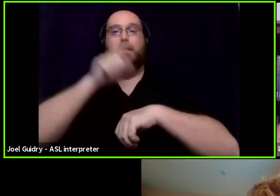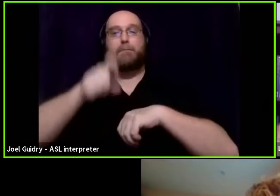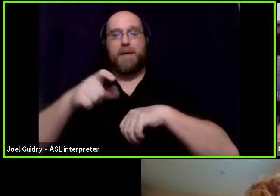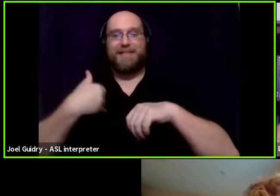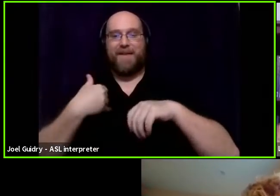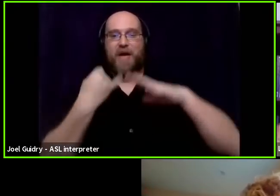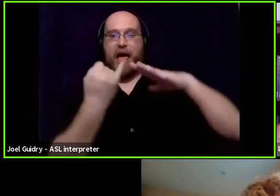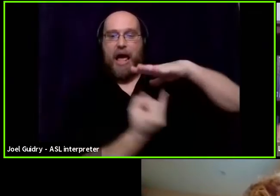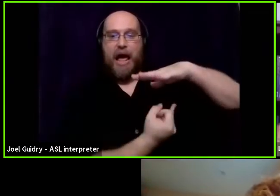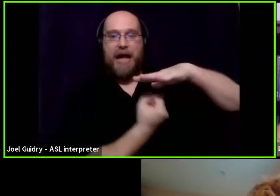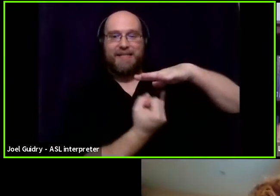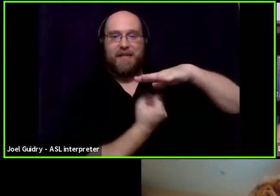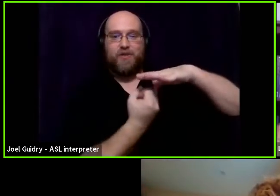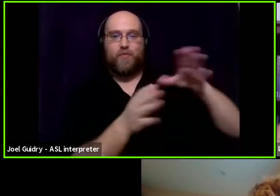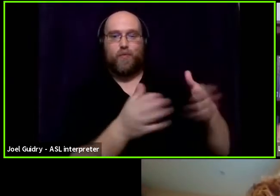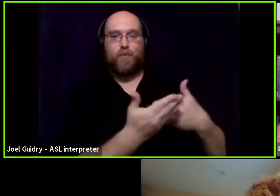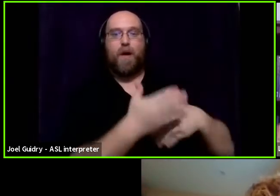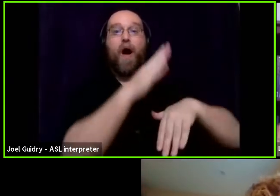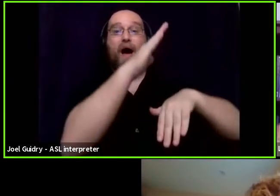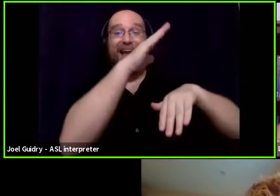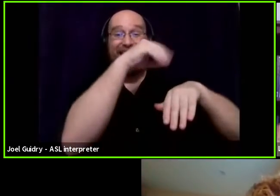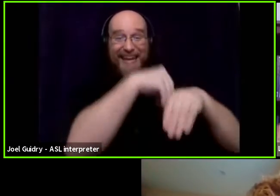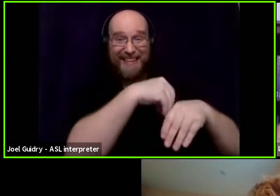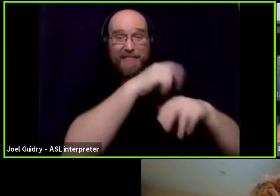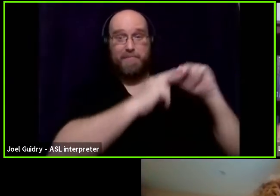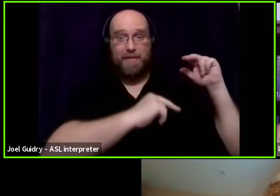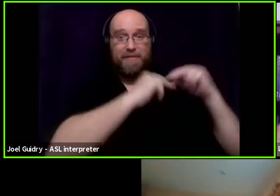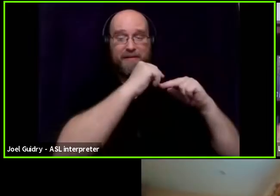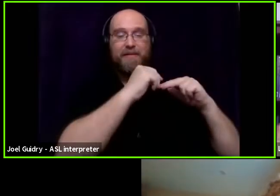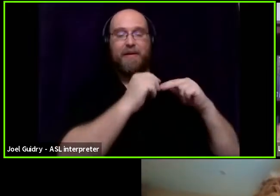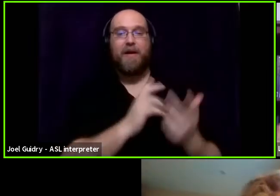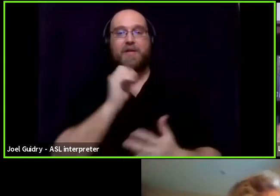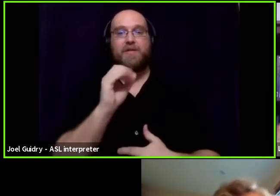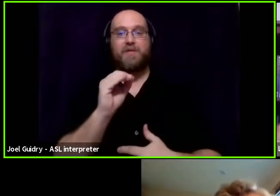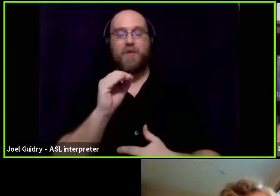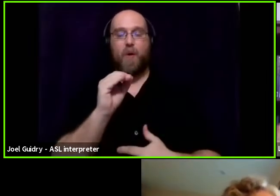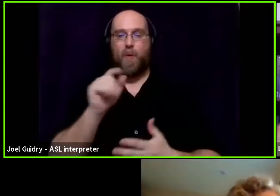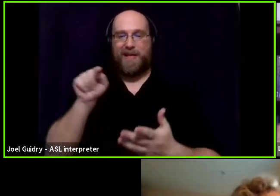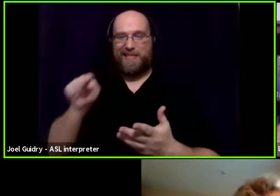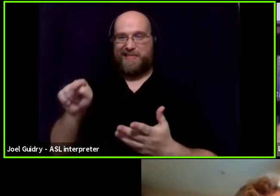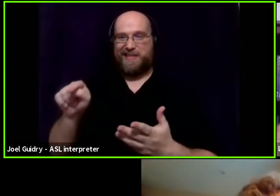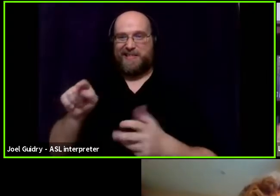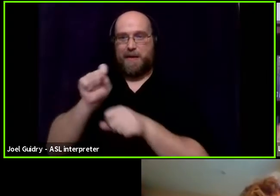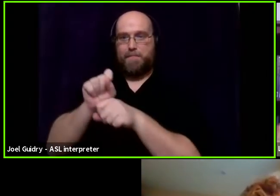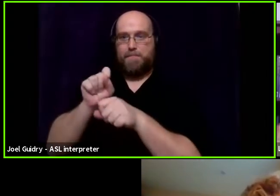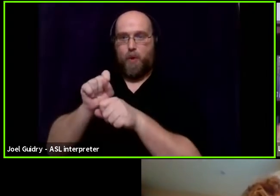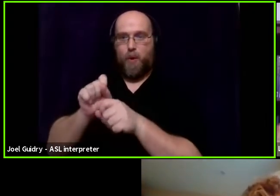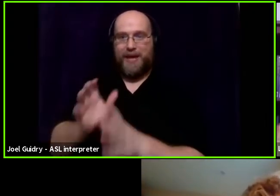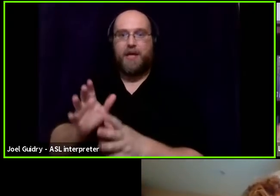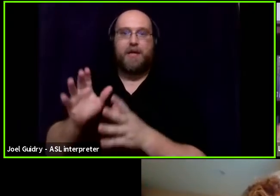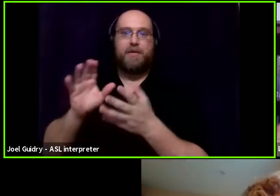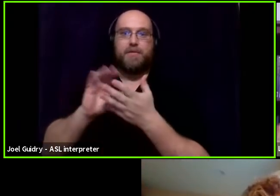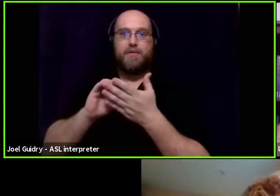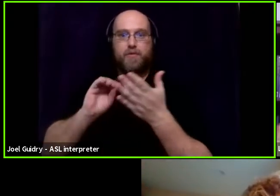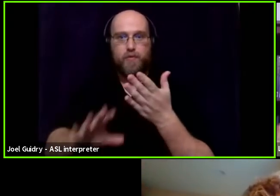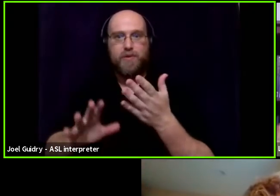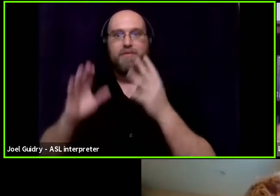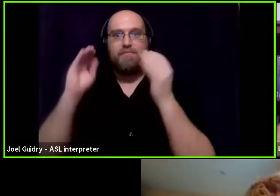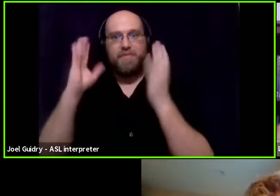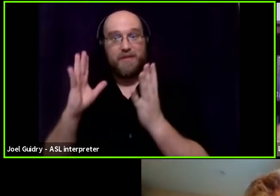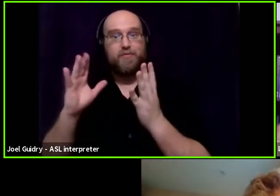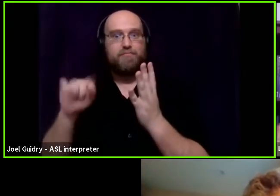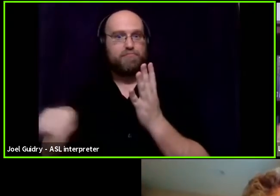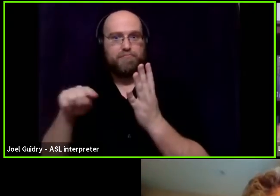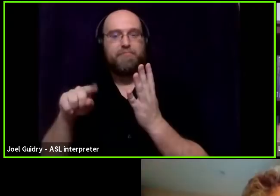room on site. So the student or teacher or employee needs to go to the